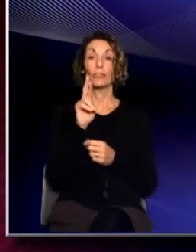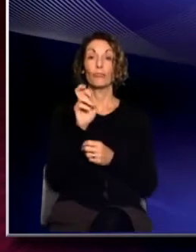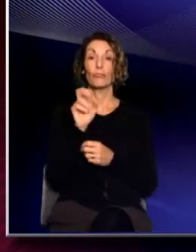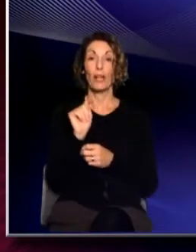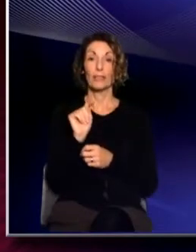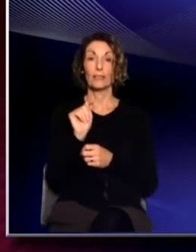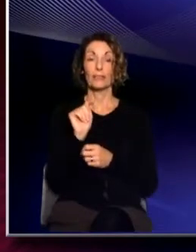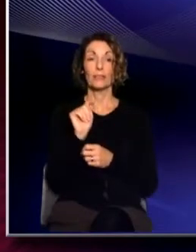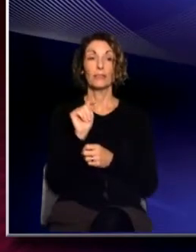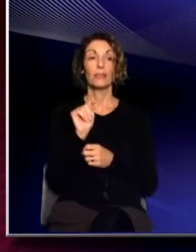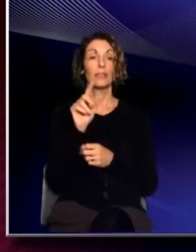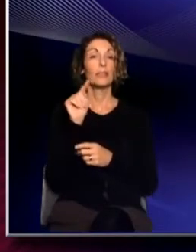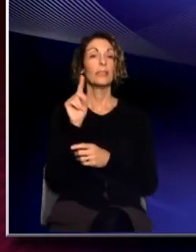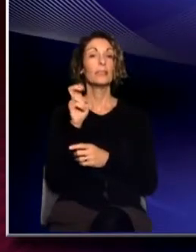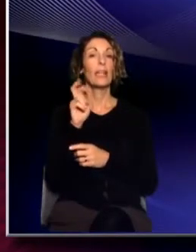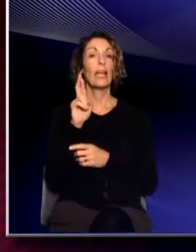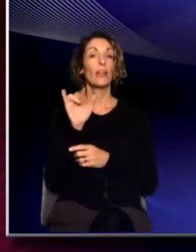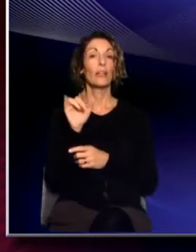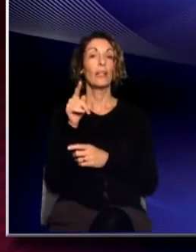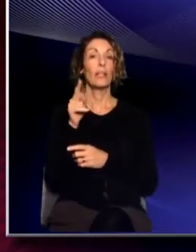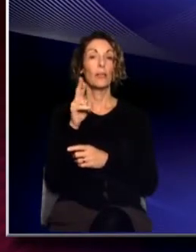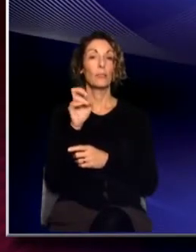presented by Terry Pritchard.